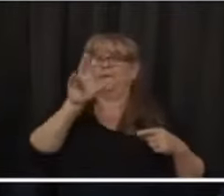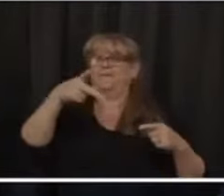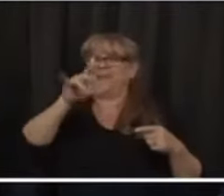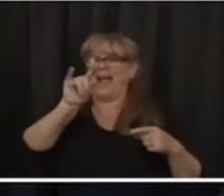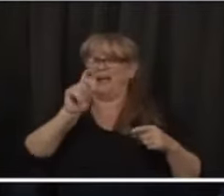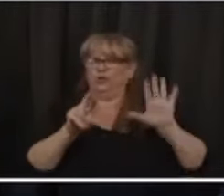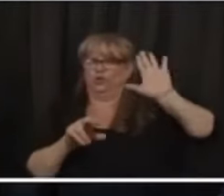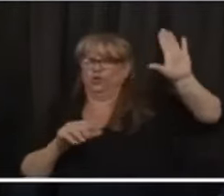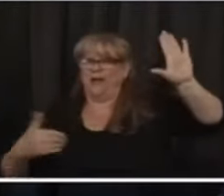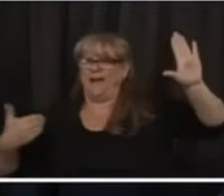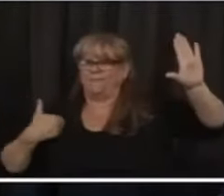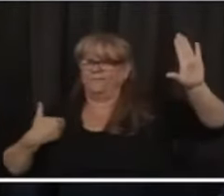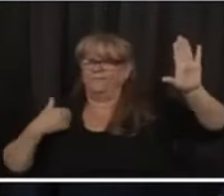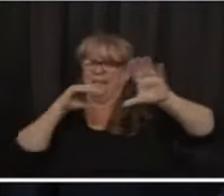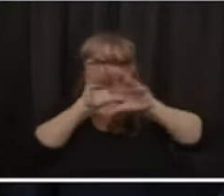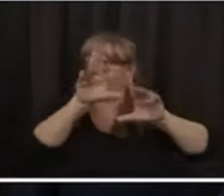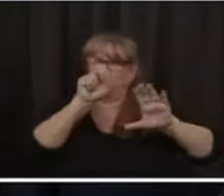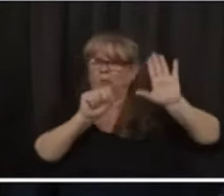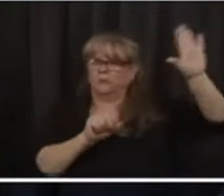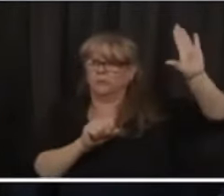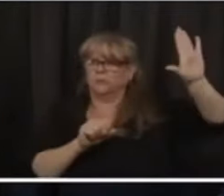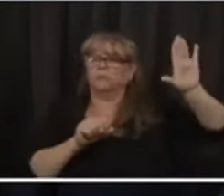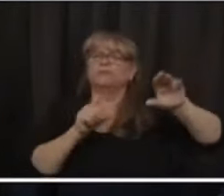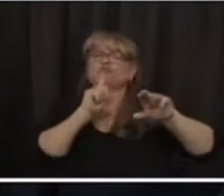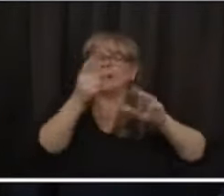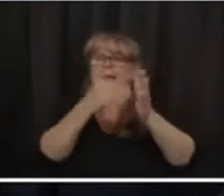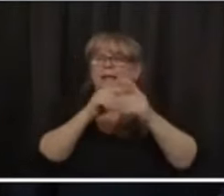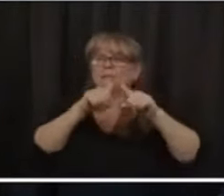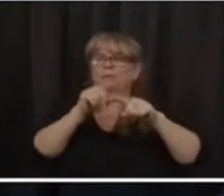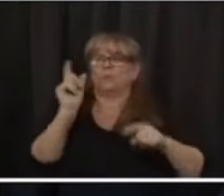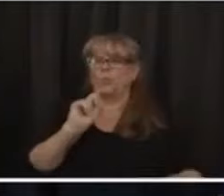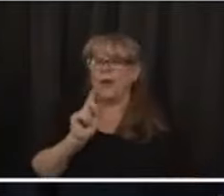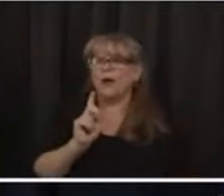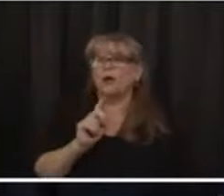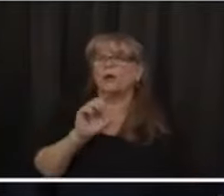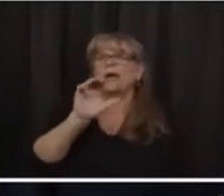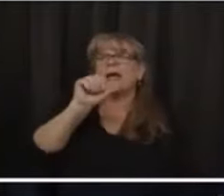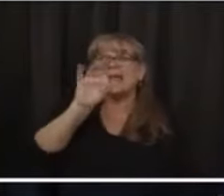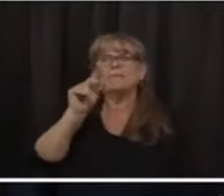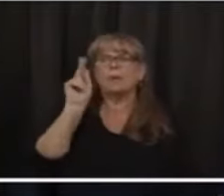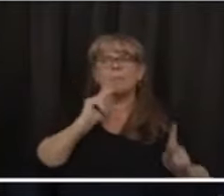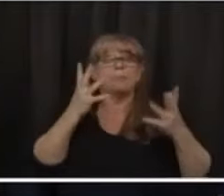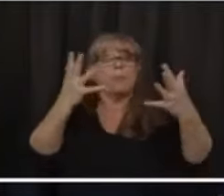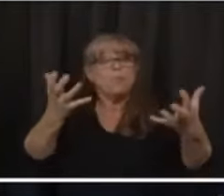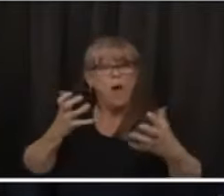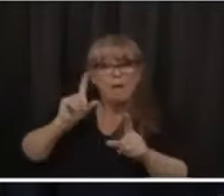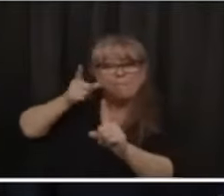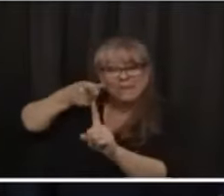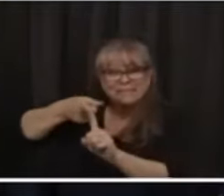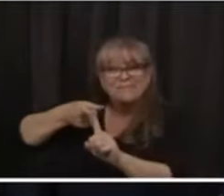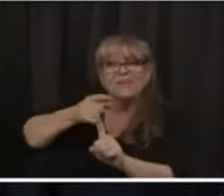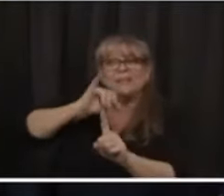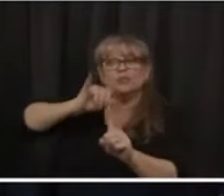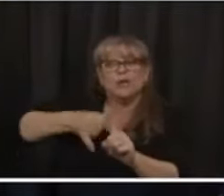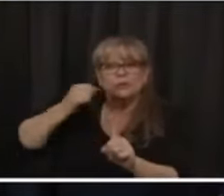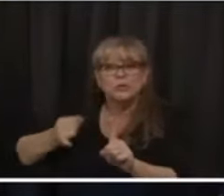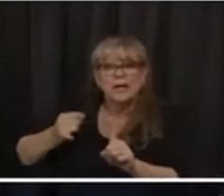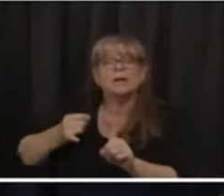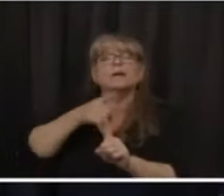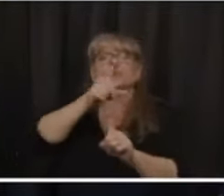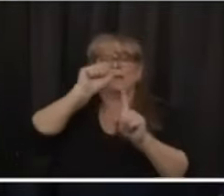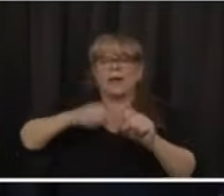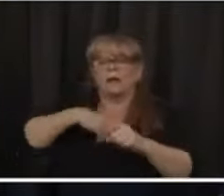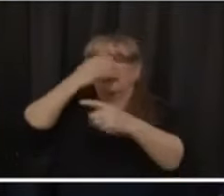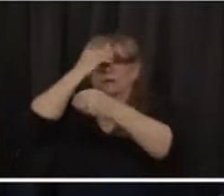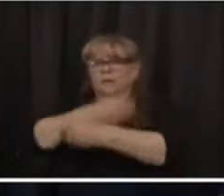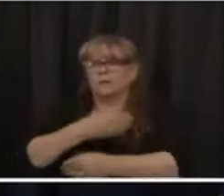can follow up with you for people that might want, if they want to select J&J, where it might be available. Everything is disclosed, so when people set it up, they'll